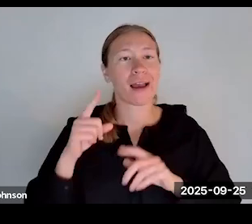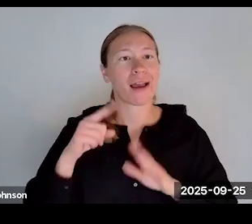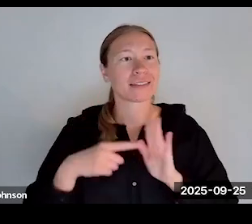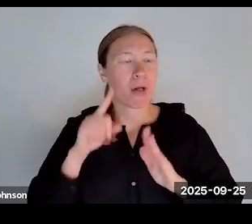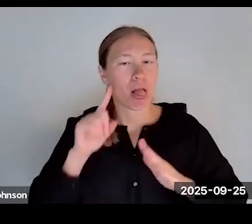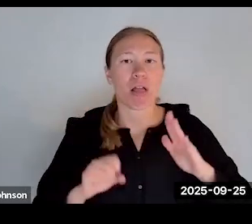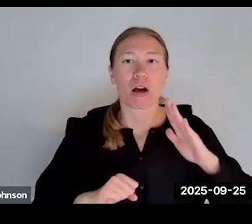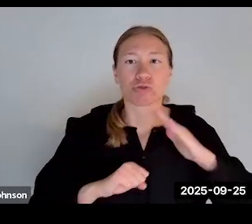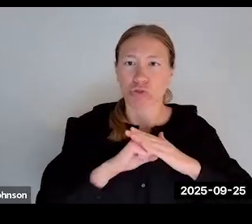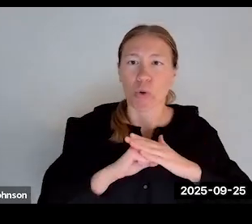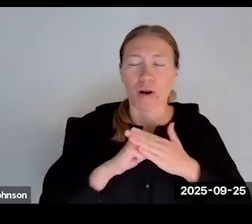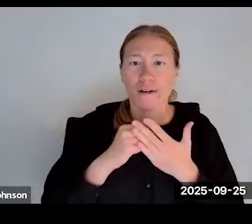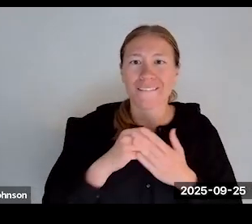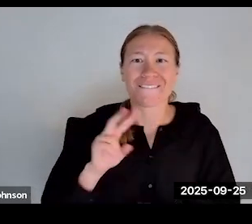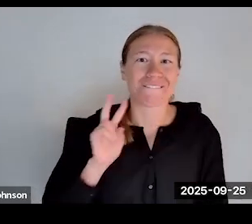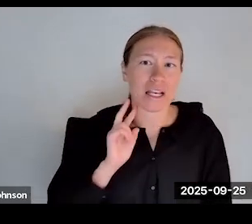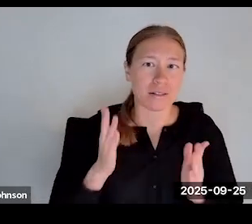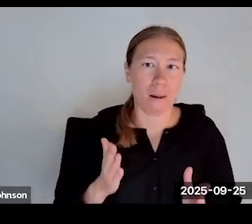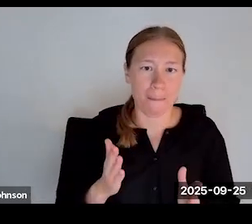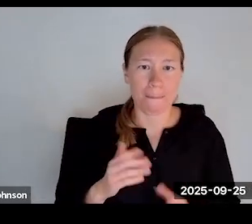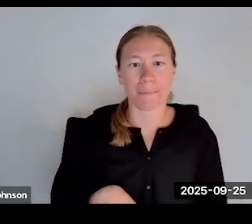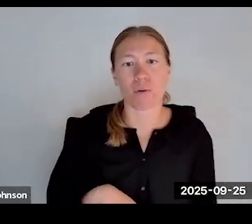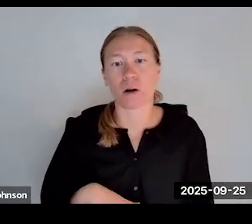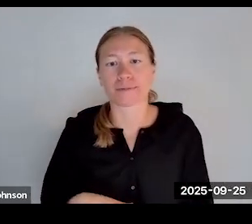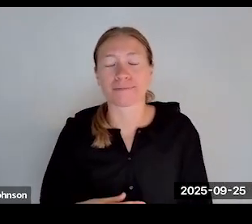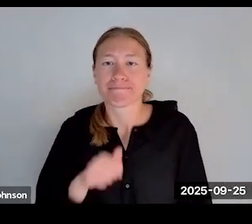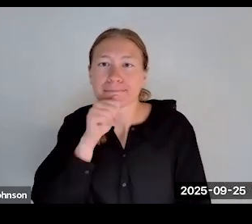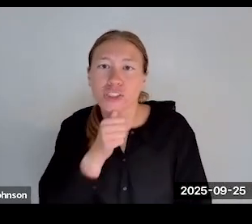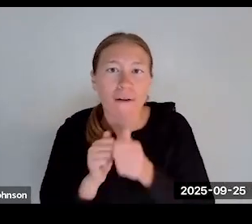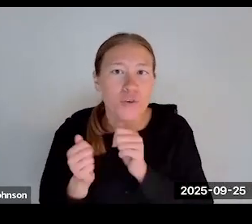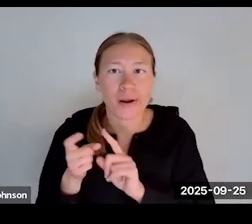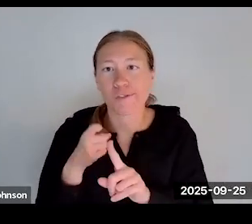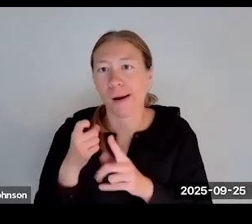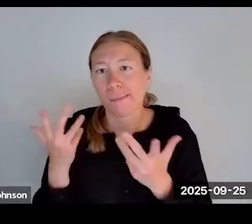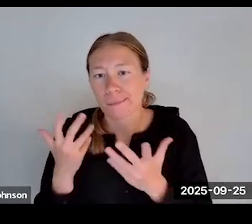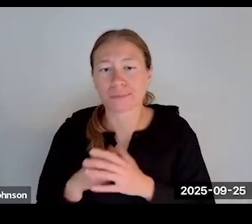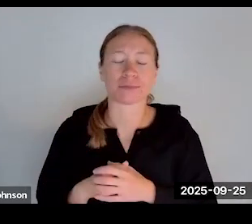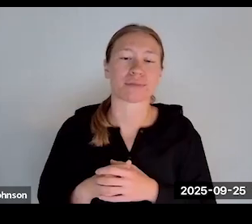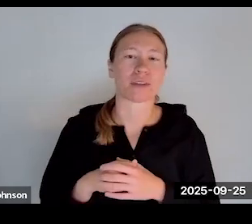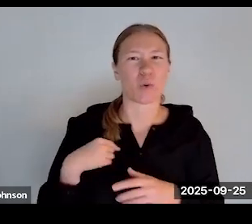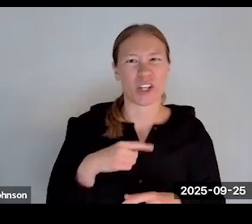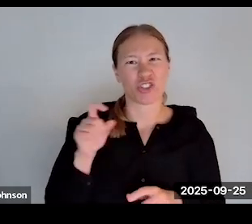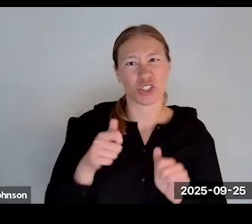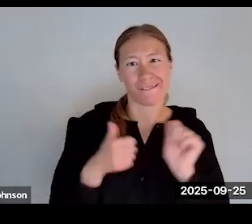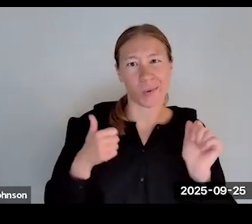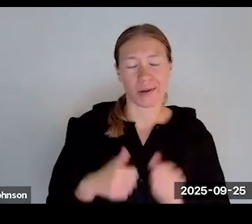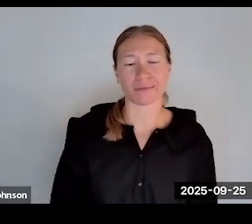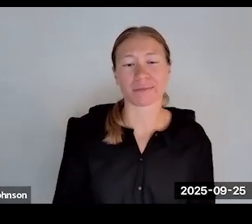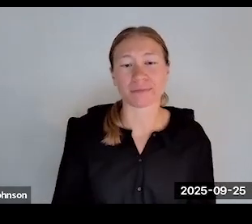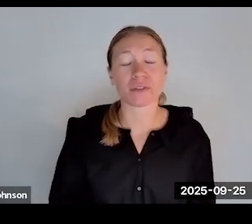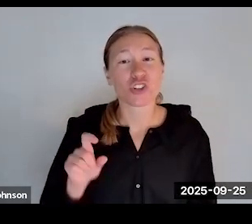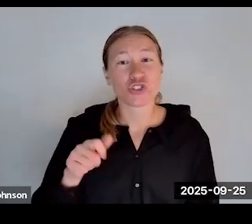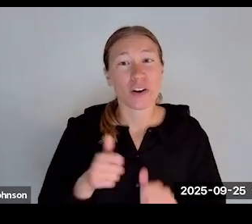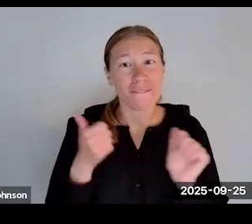victim, or afflicted with, or suffering from. We also want to be sure that we aren't using outdated language